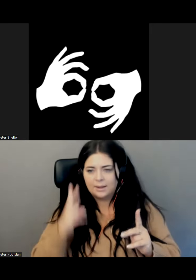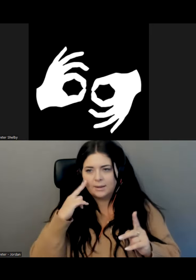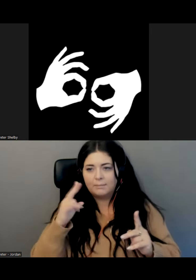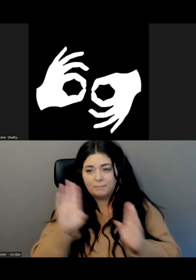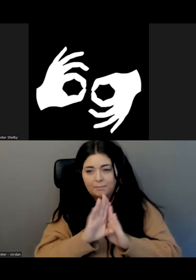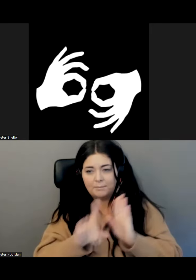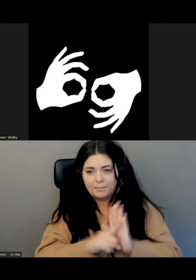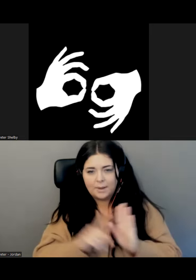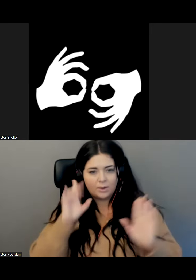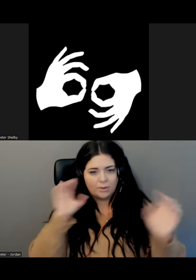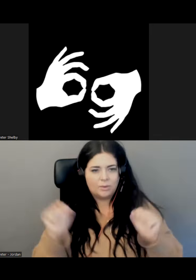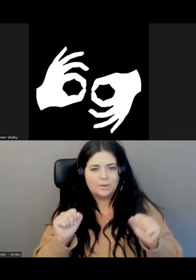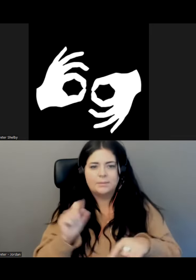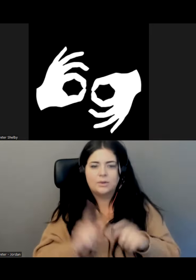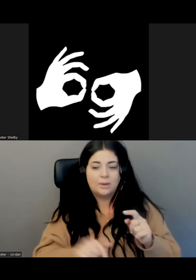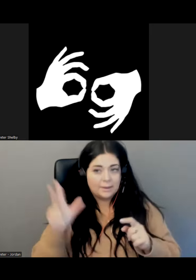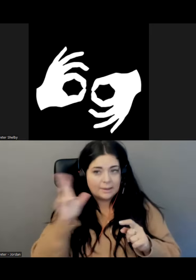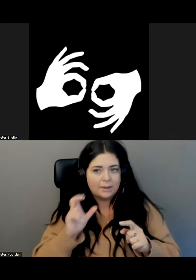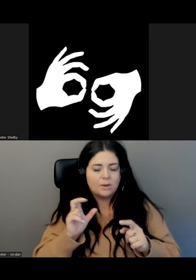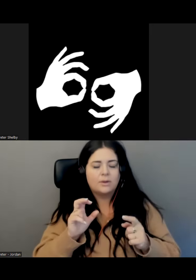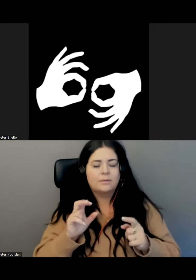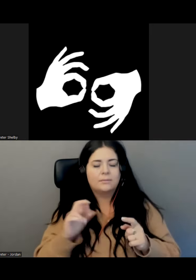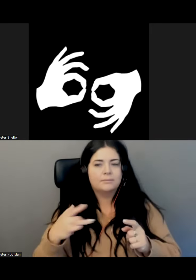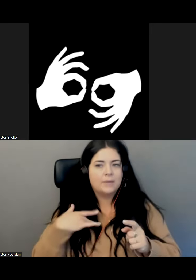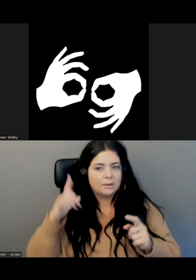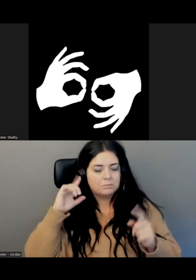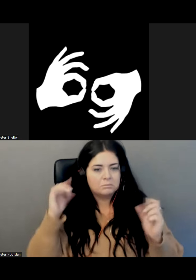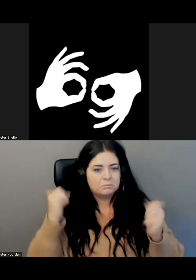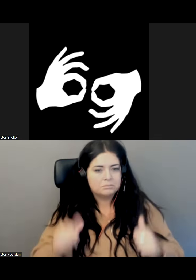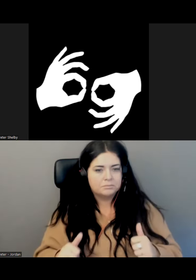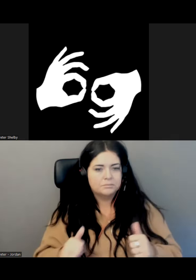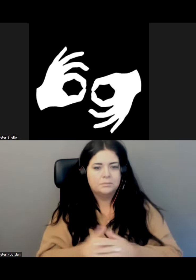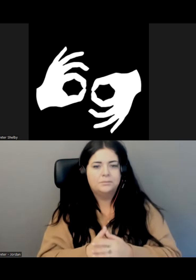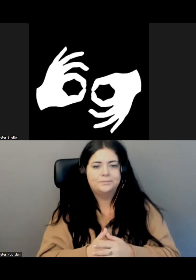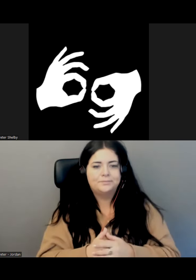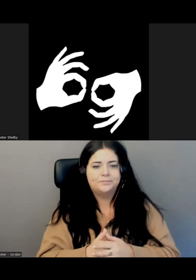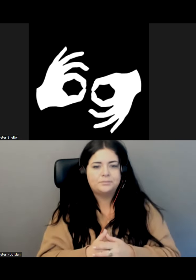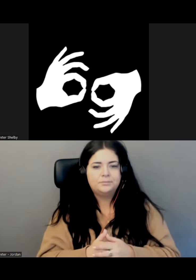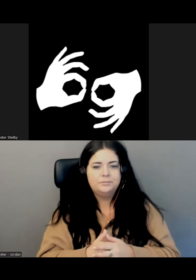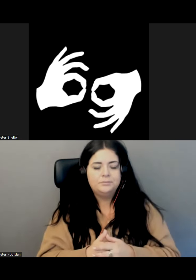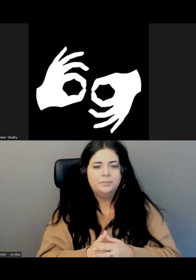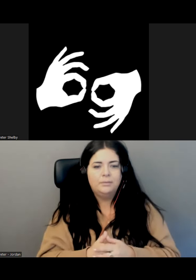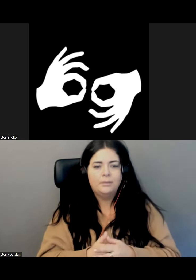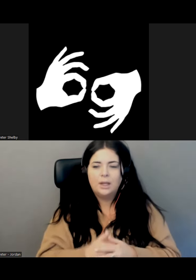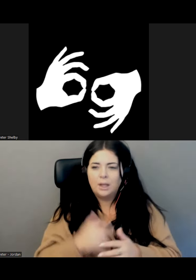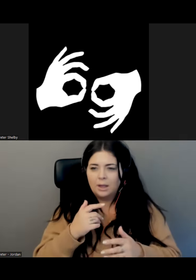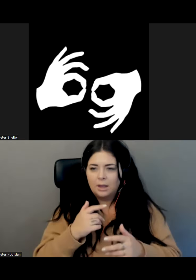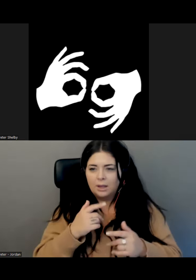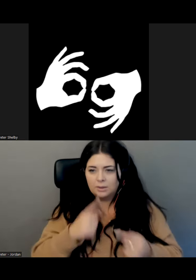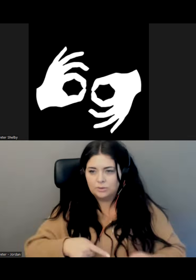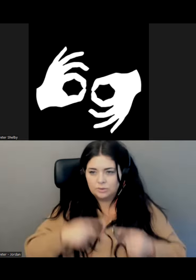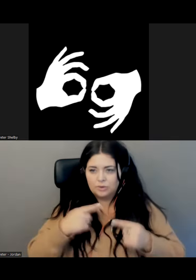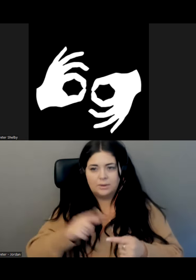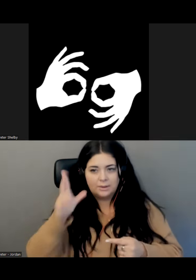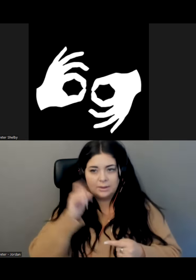that can be a sign of decreased hearing. Having particular difficulty hearing women or children. I've heard